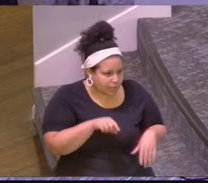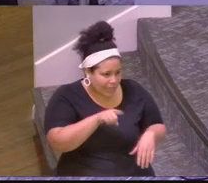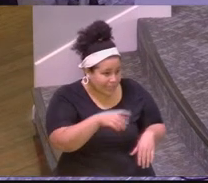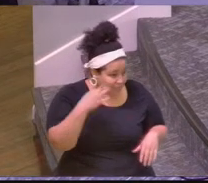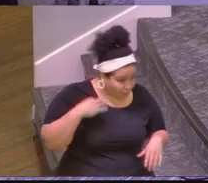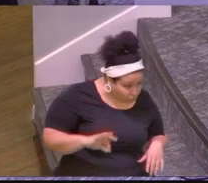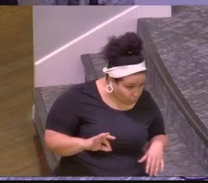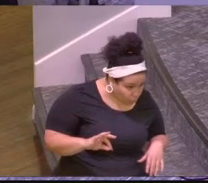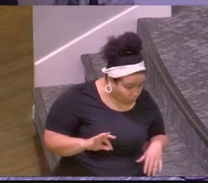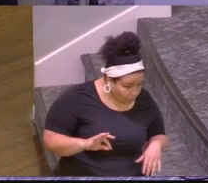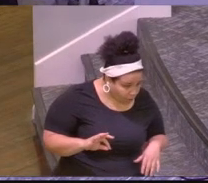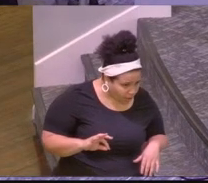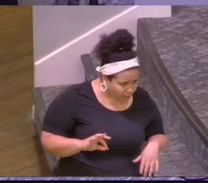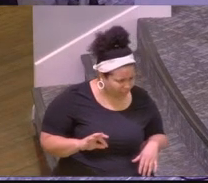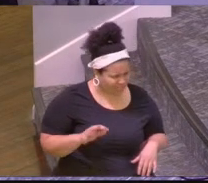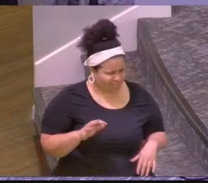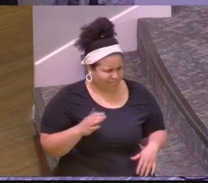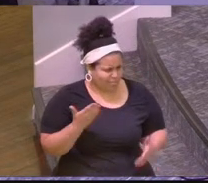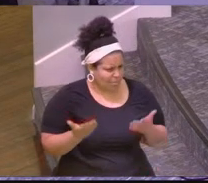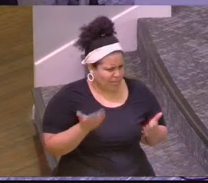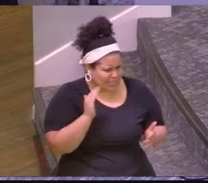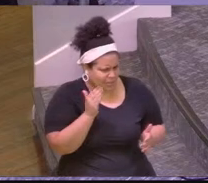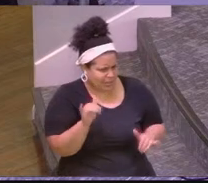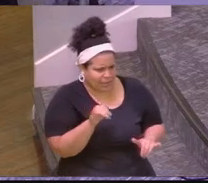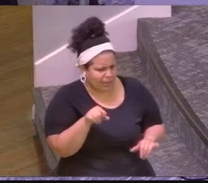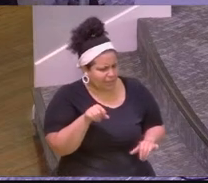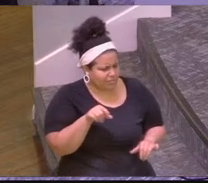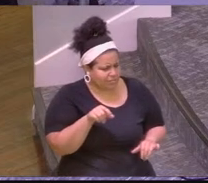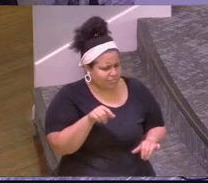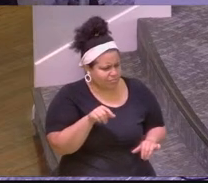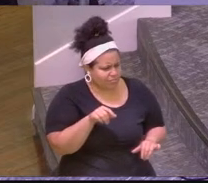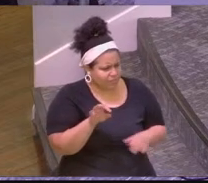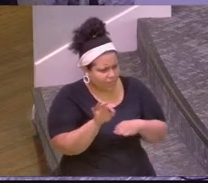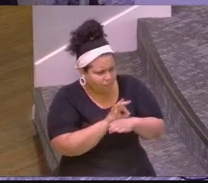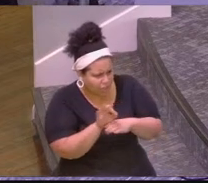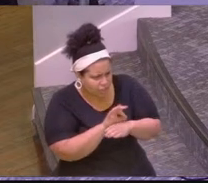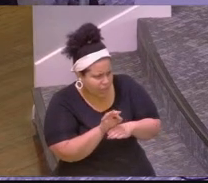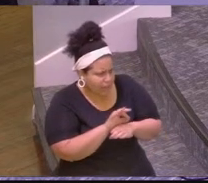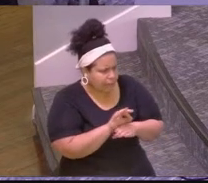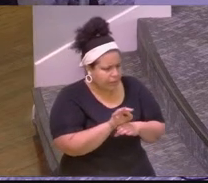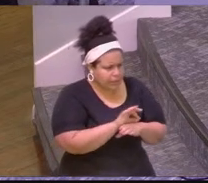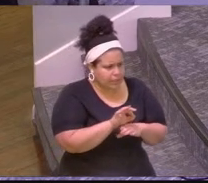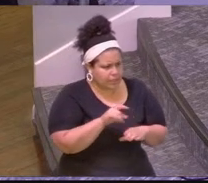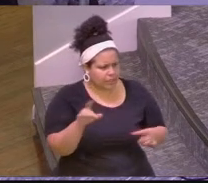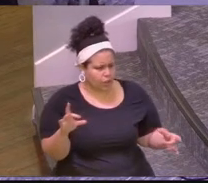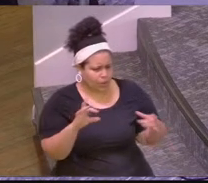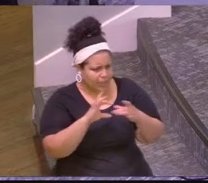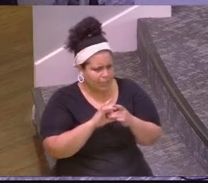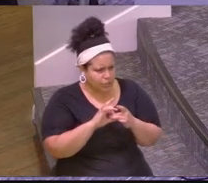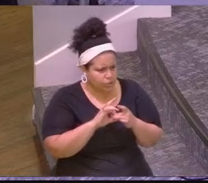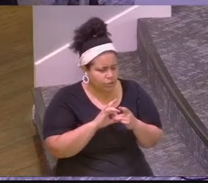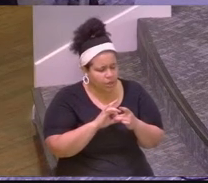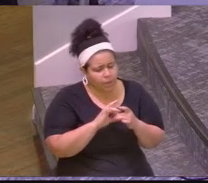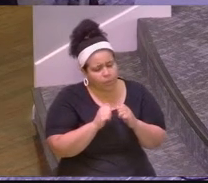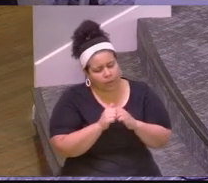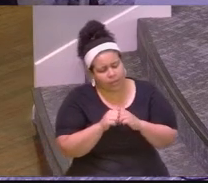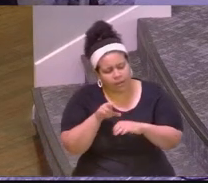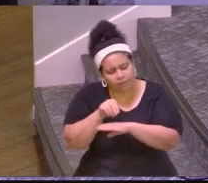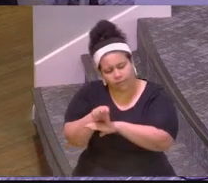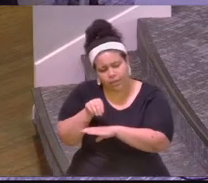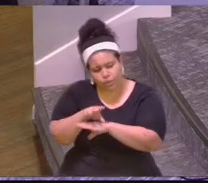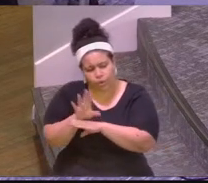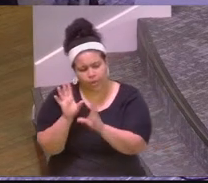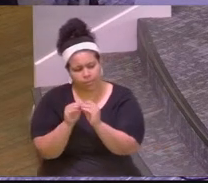but it seems like the functionality that they're concerned about is the relationship between the advisory committee and the entire